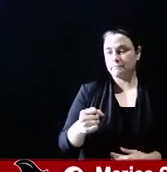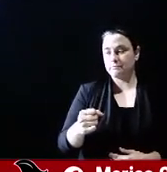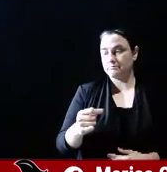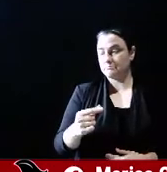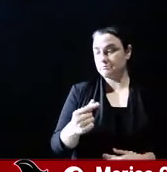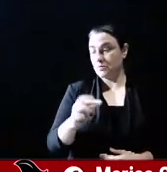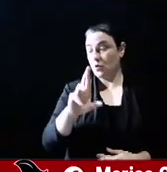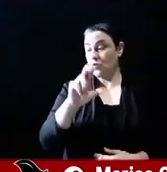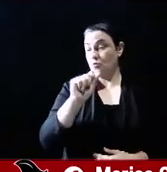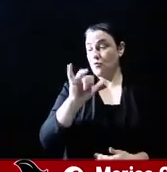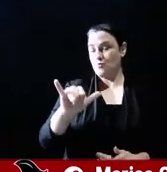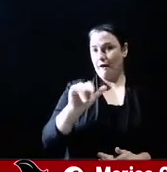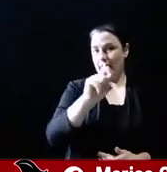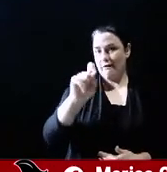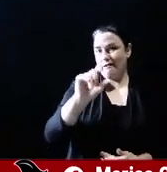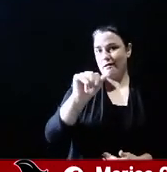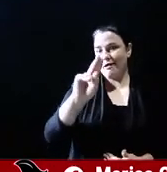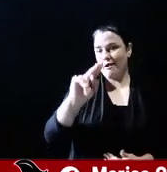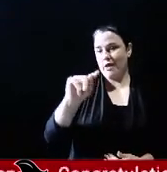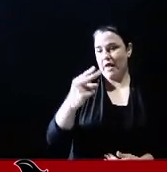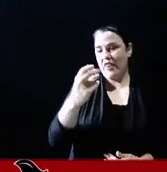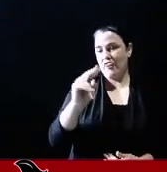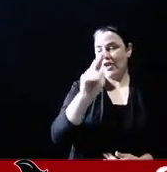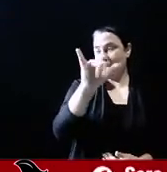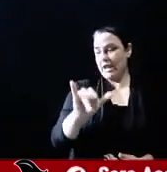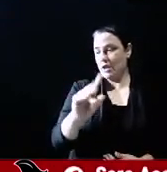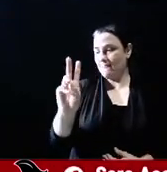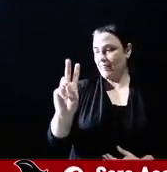Ray Anthony Valencia.